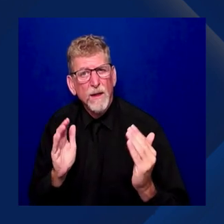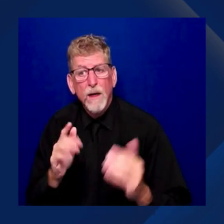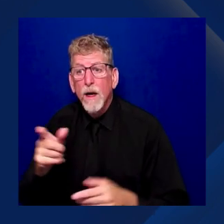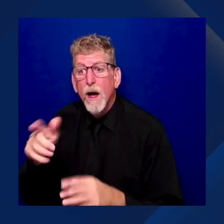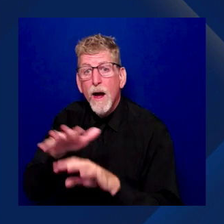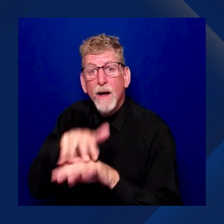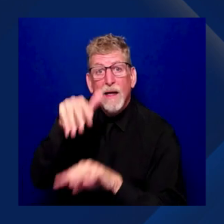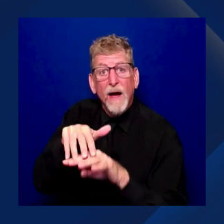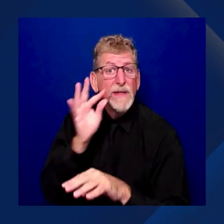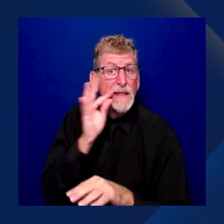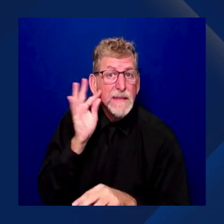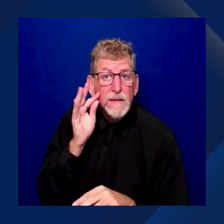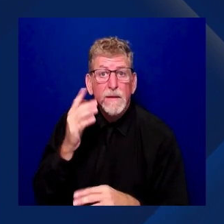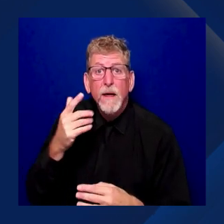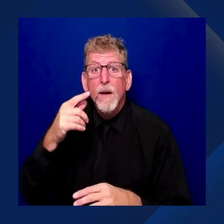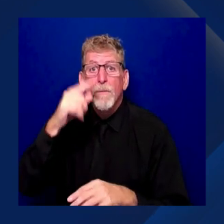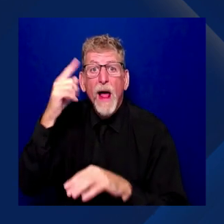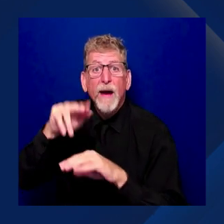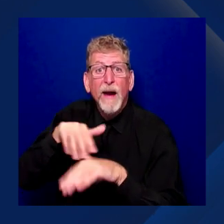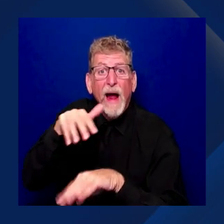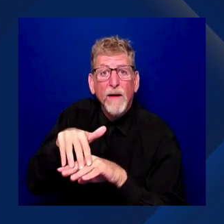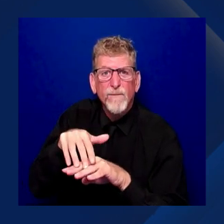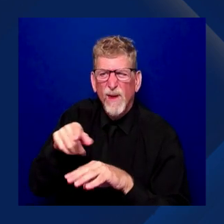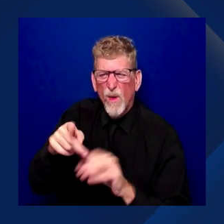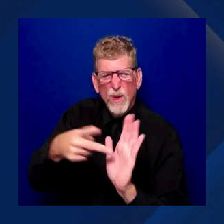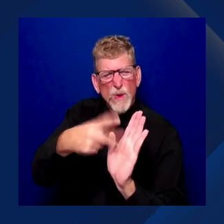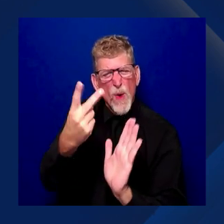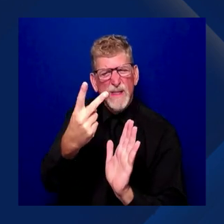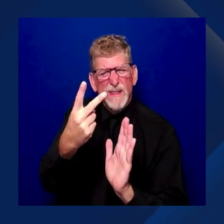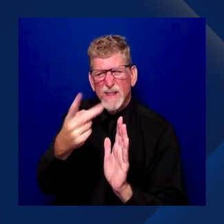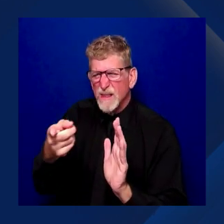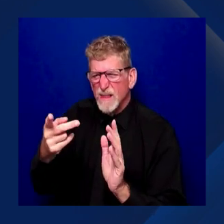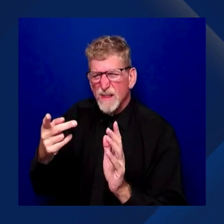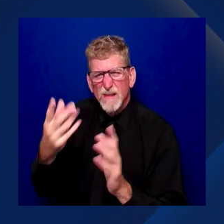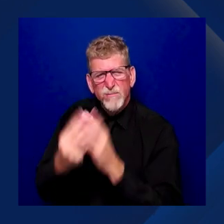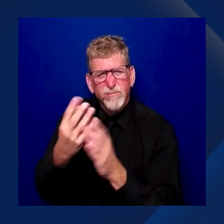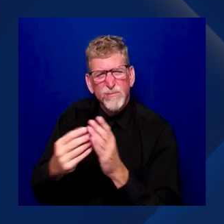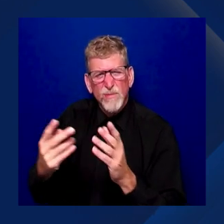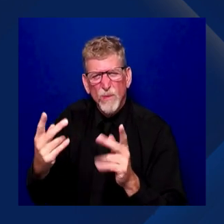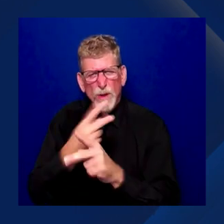high as for white women. And according to CDC, almost